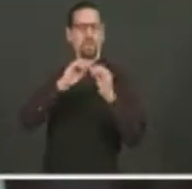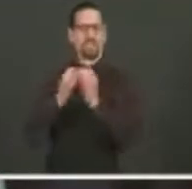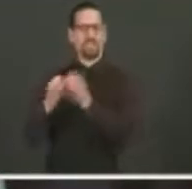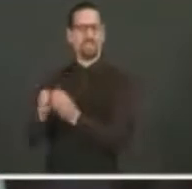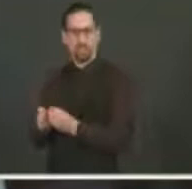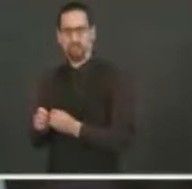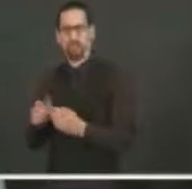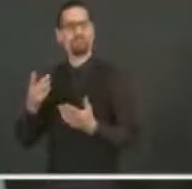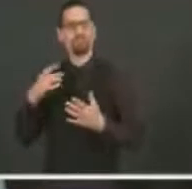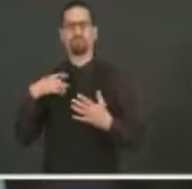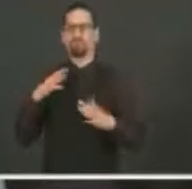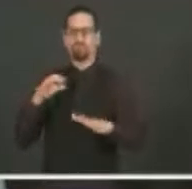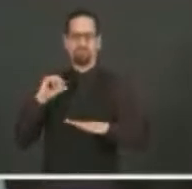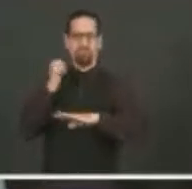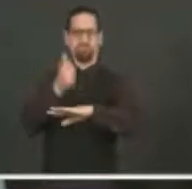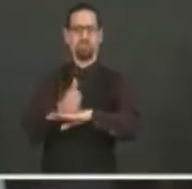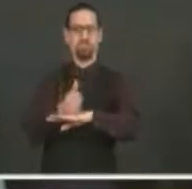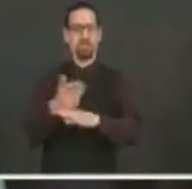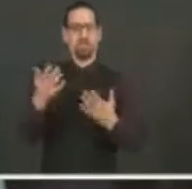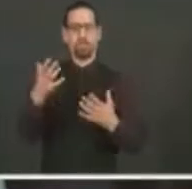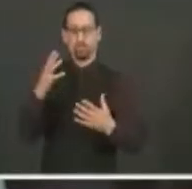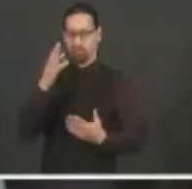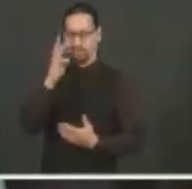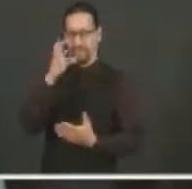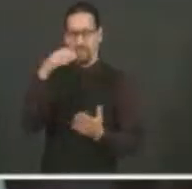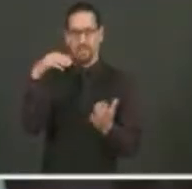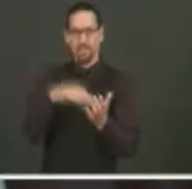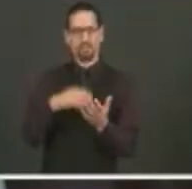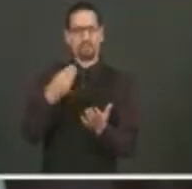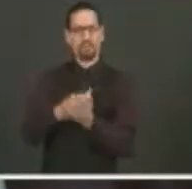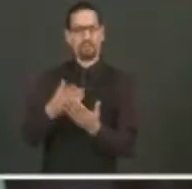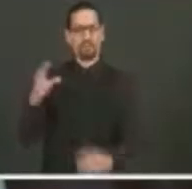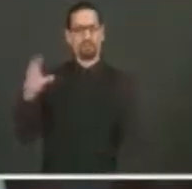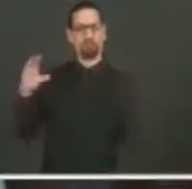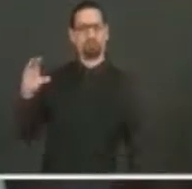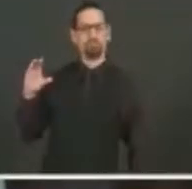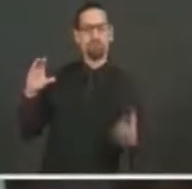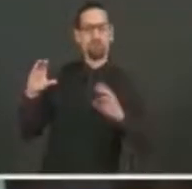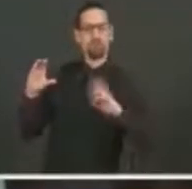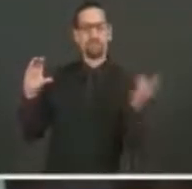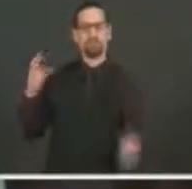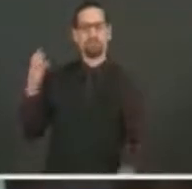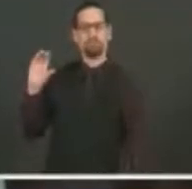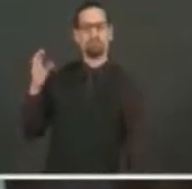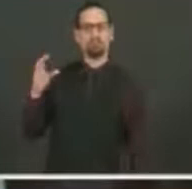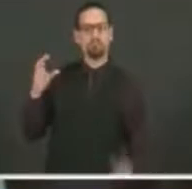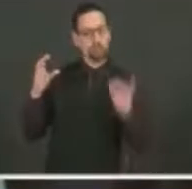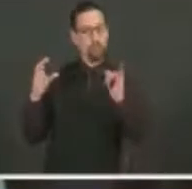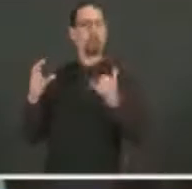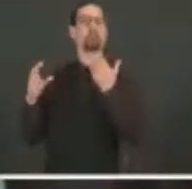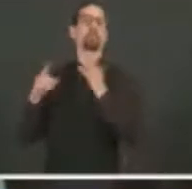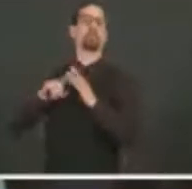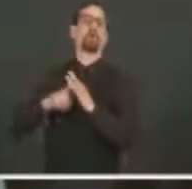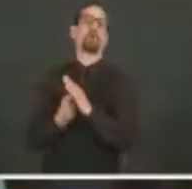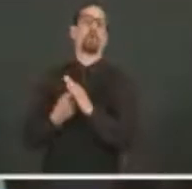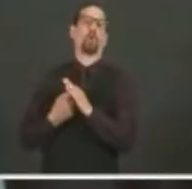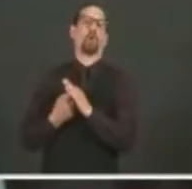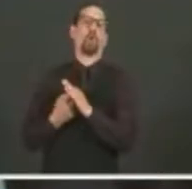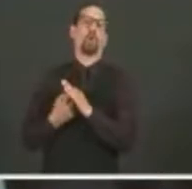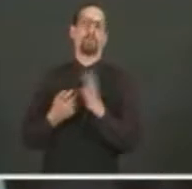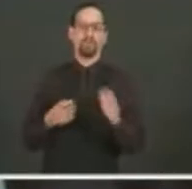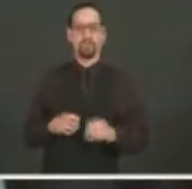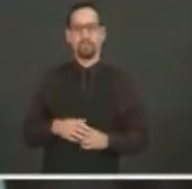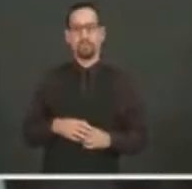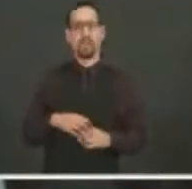with $600,000 already committed. It's a good start. And just like we're going to crush COVID-RI, we're